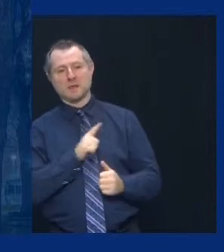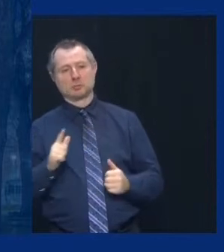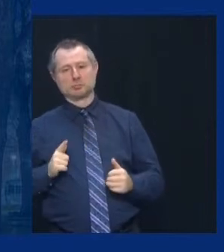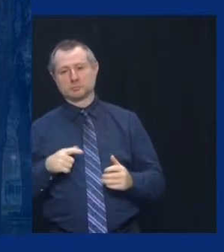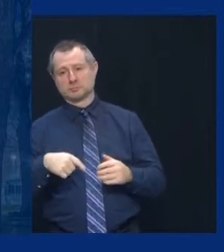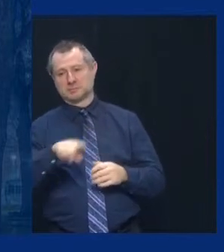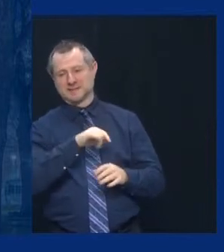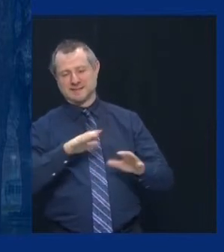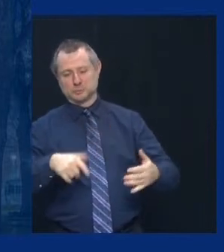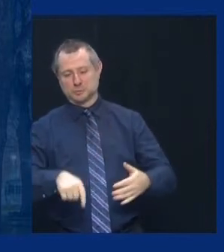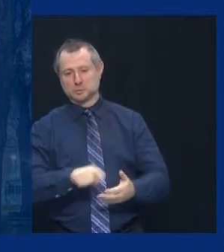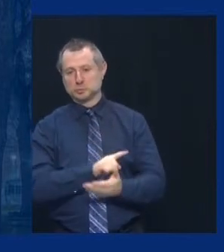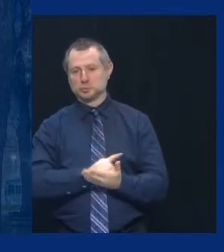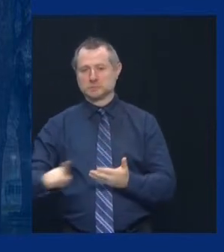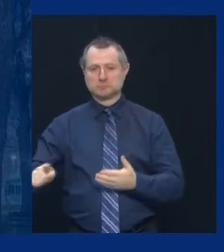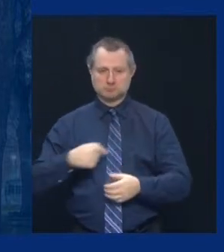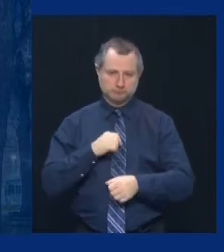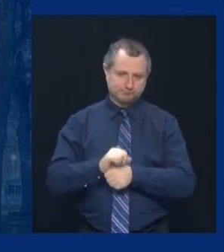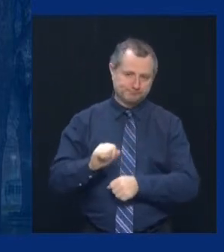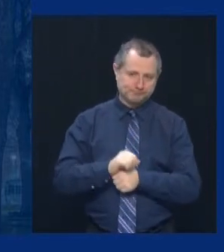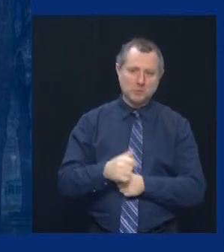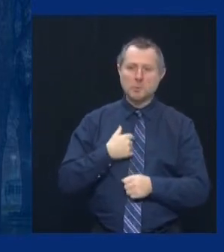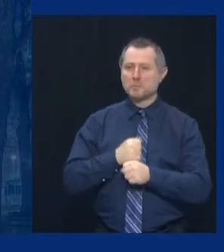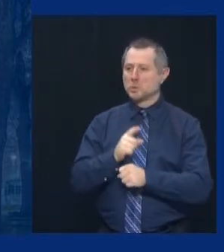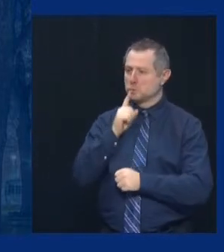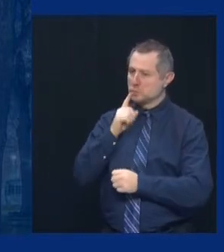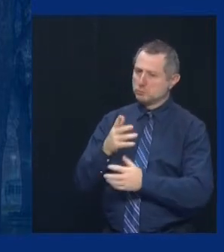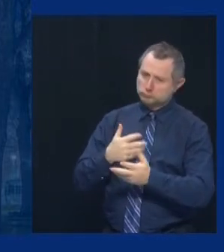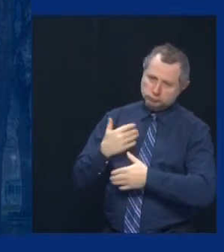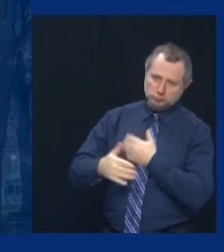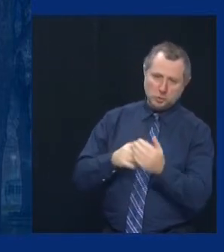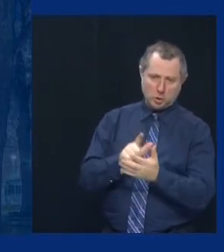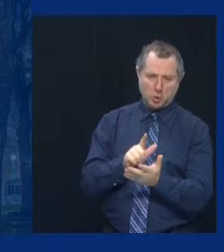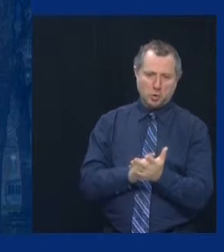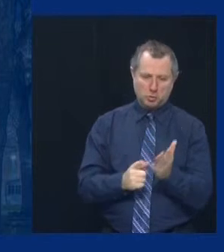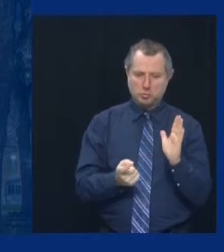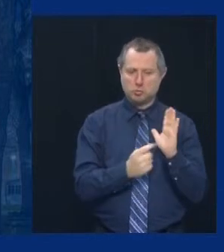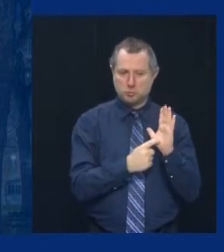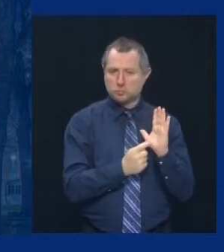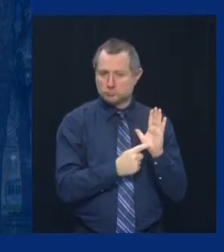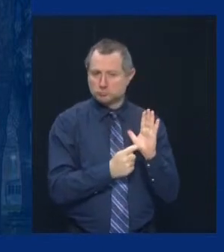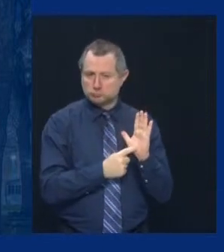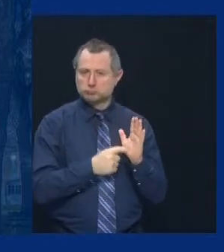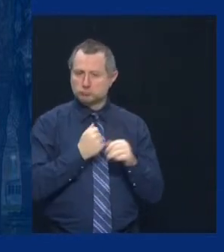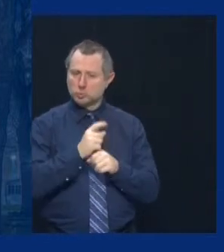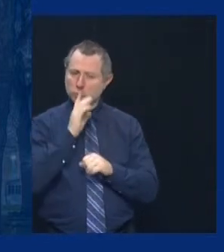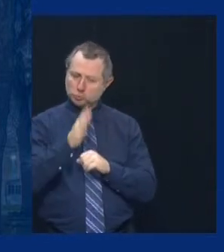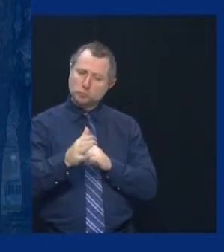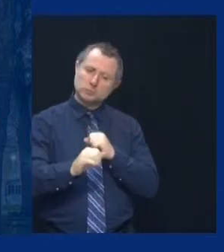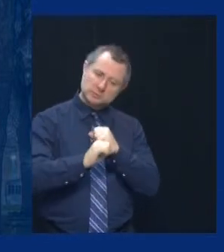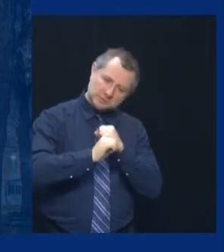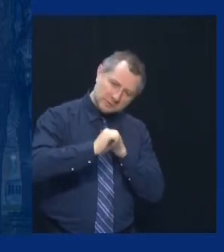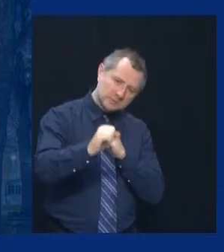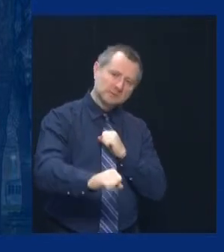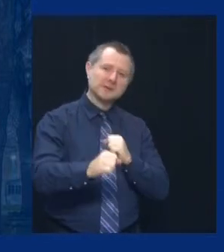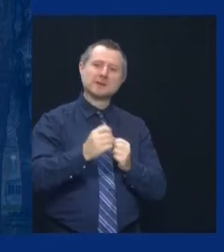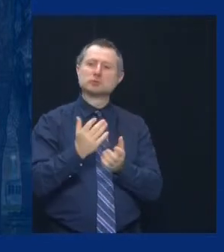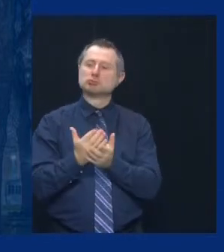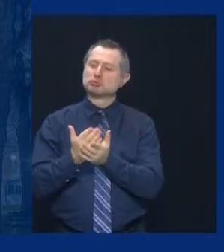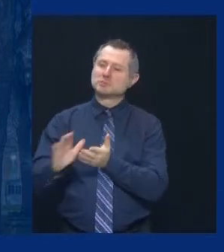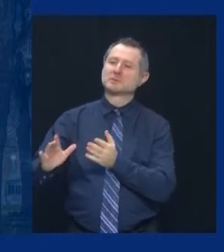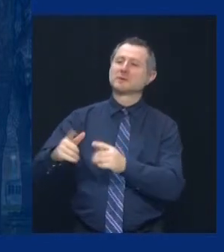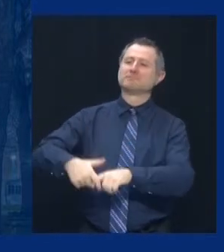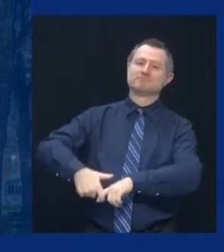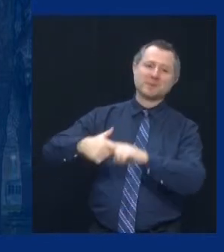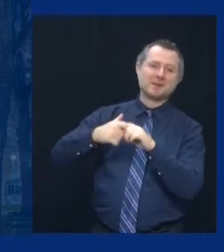week. We've been working with them on a piece of legislation that will also extend the eviction moratorium.